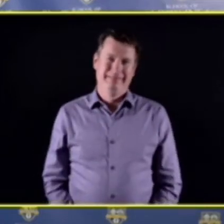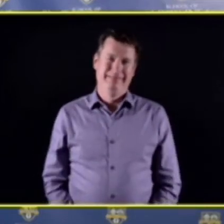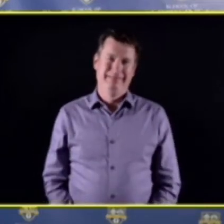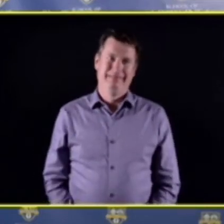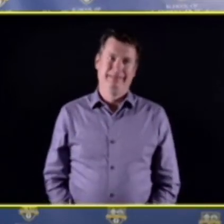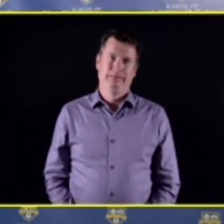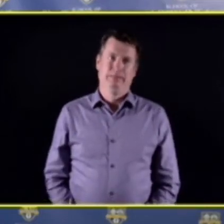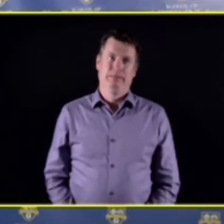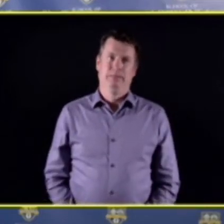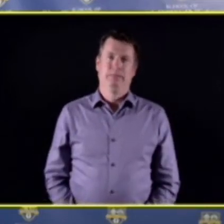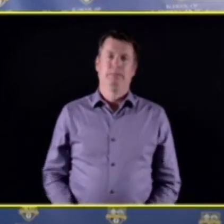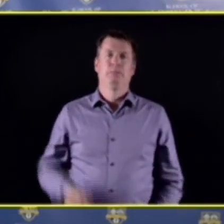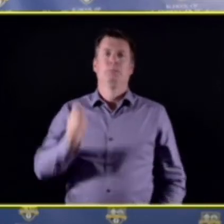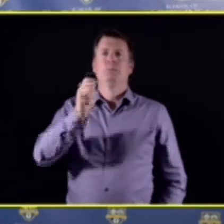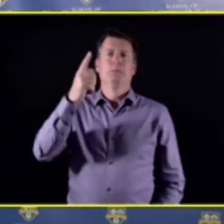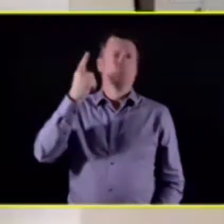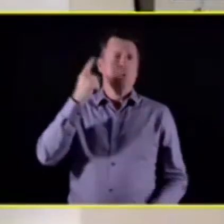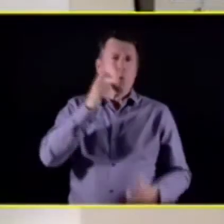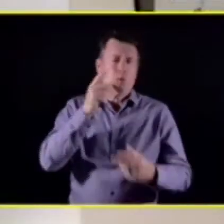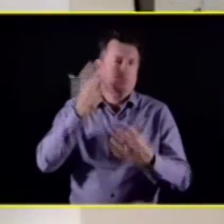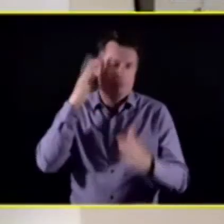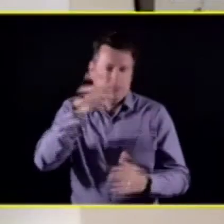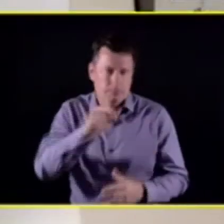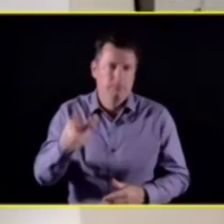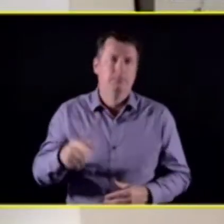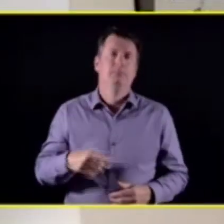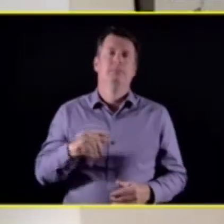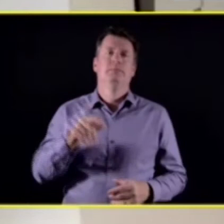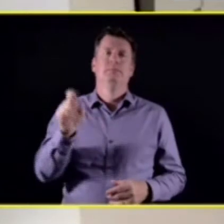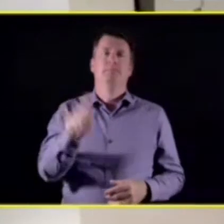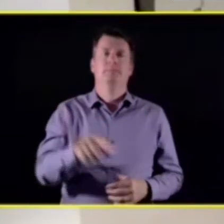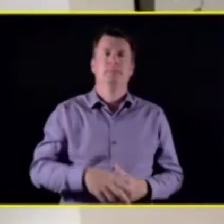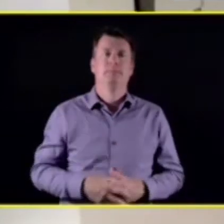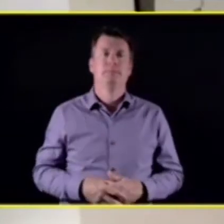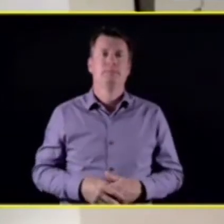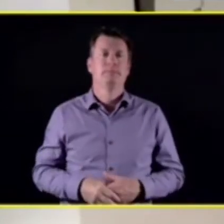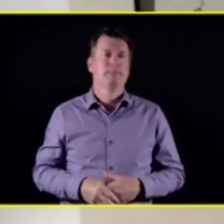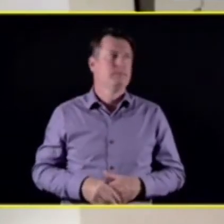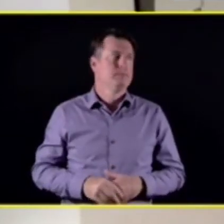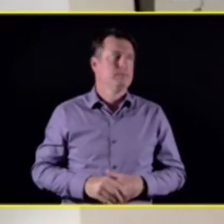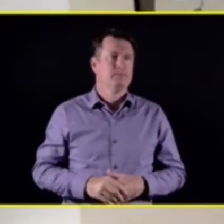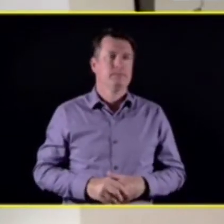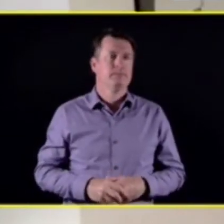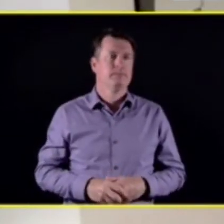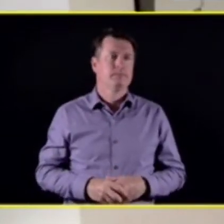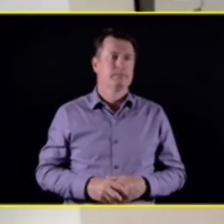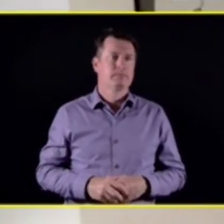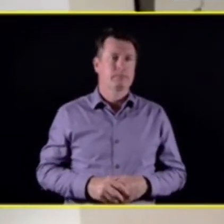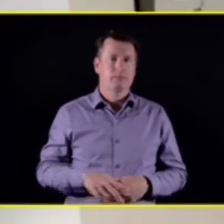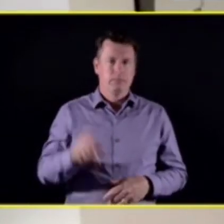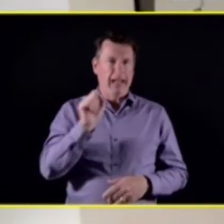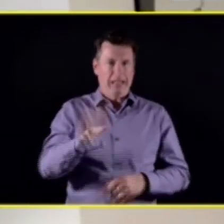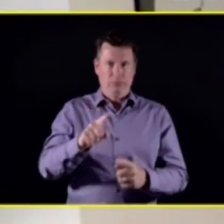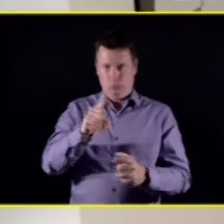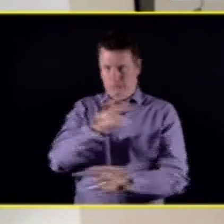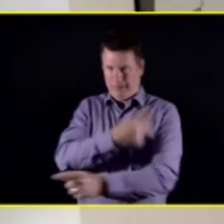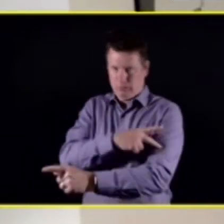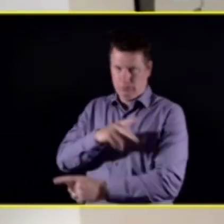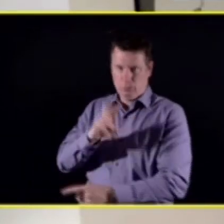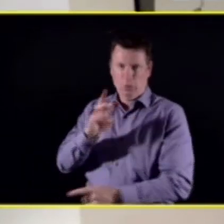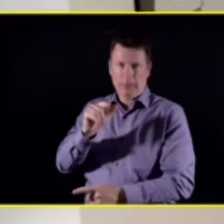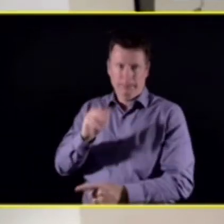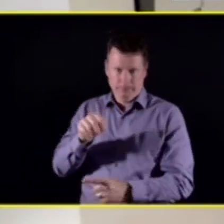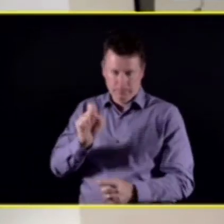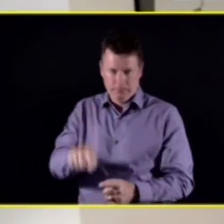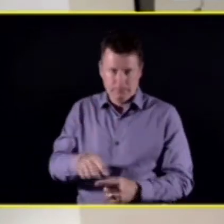can, I guess I'm just curious about what you felt when you woke